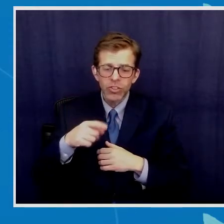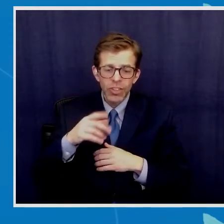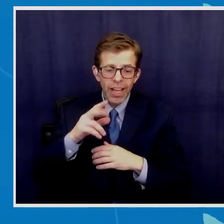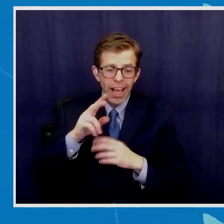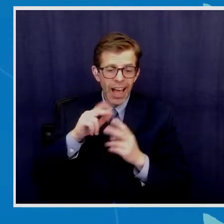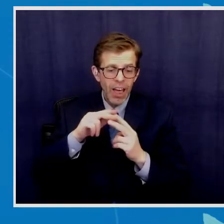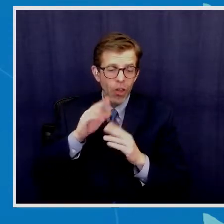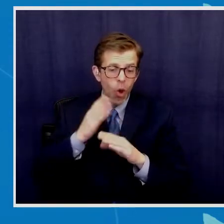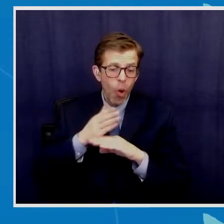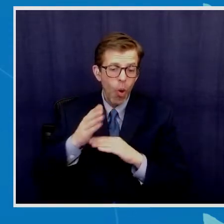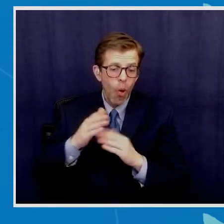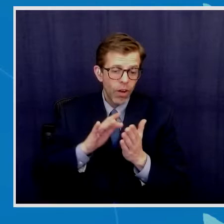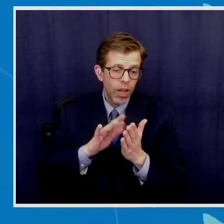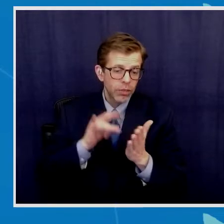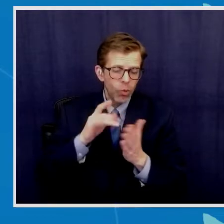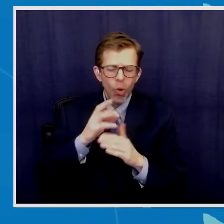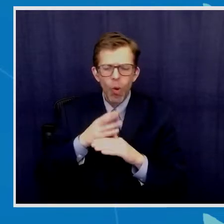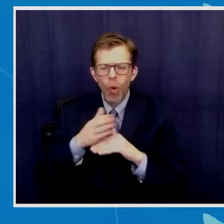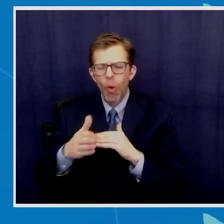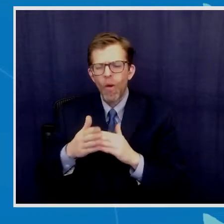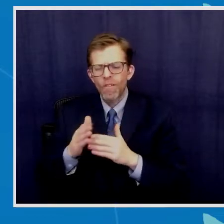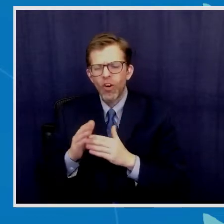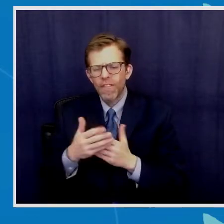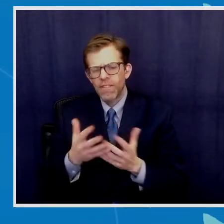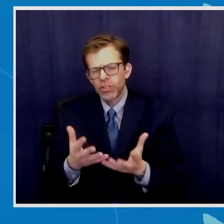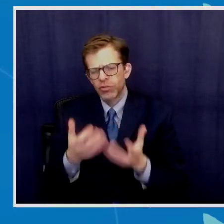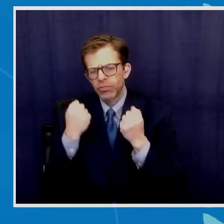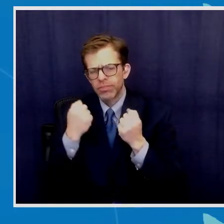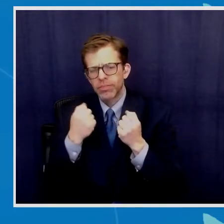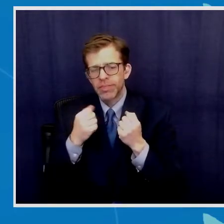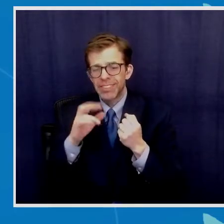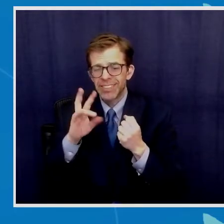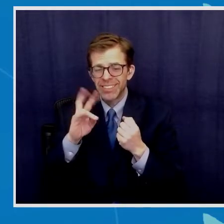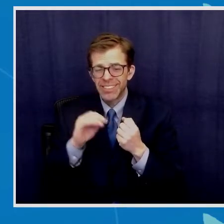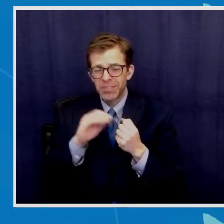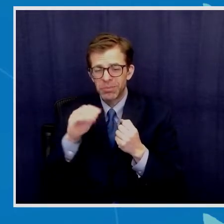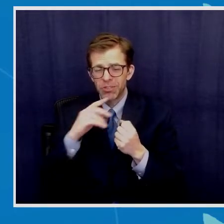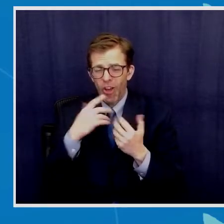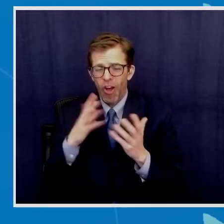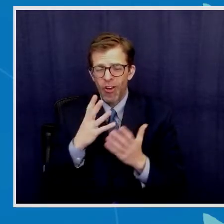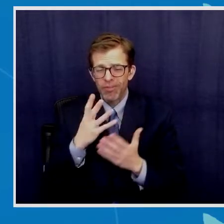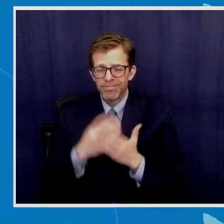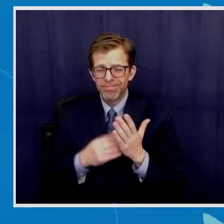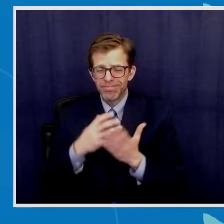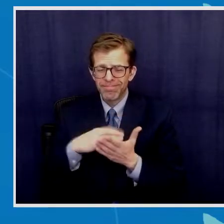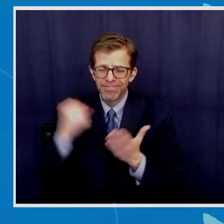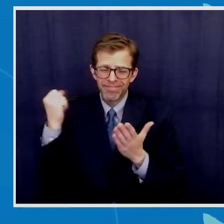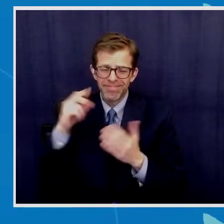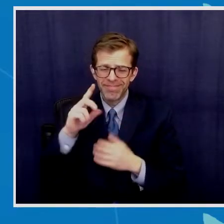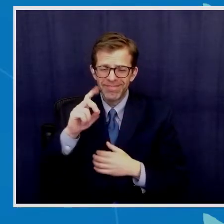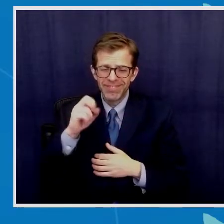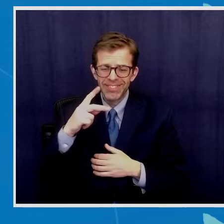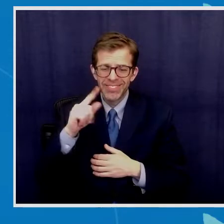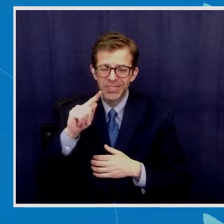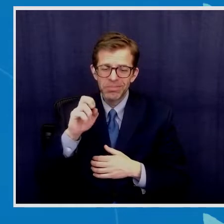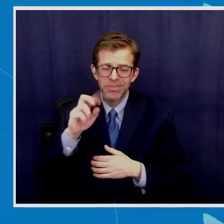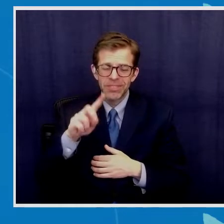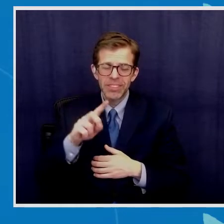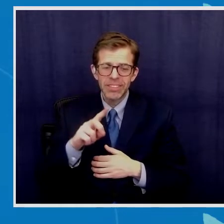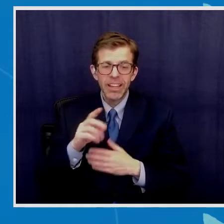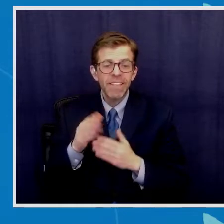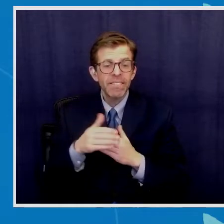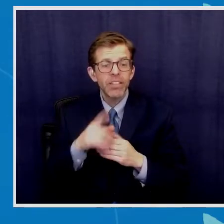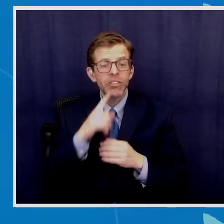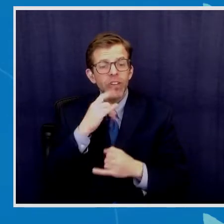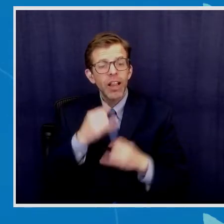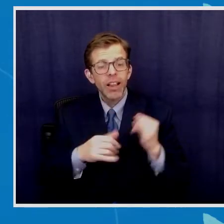overfished, and 7% are already depleted. Fish is the last wildlife that